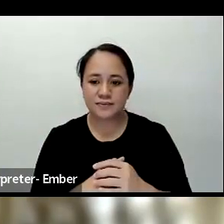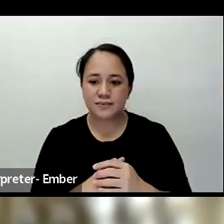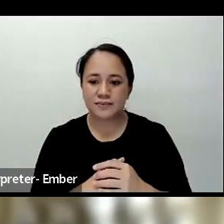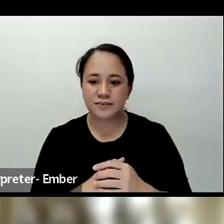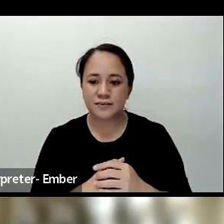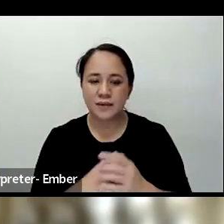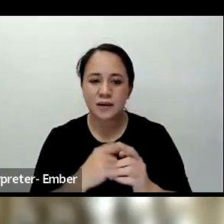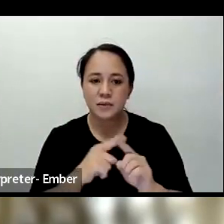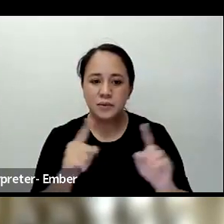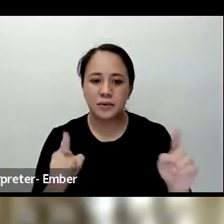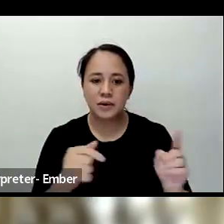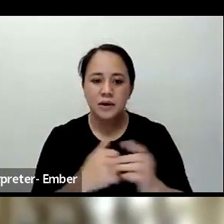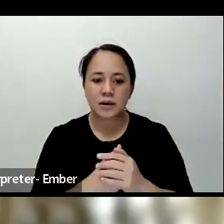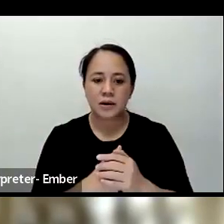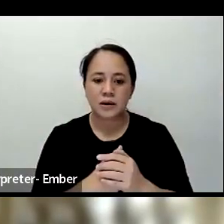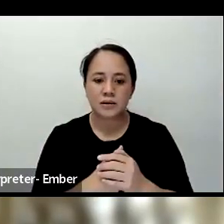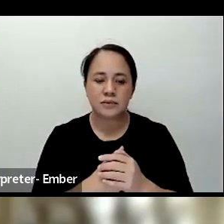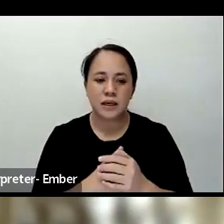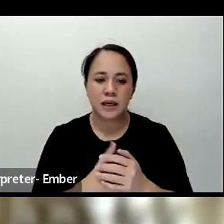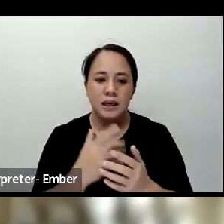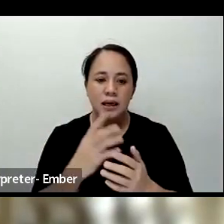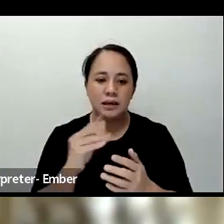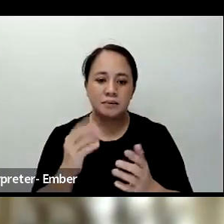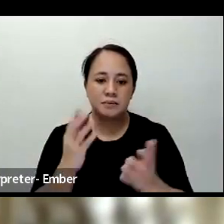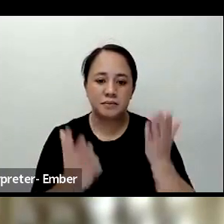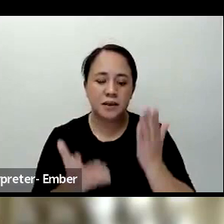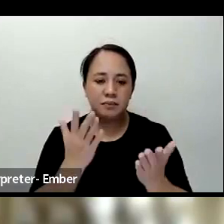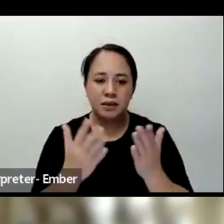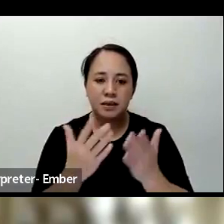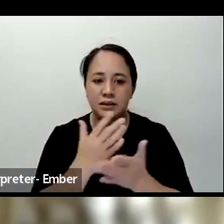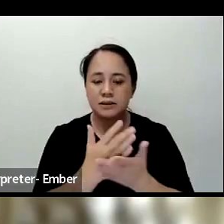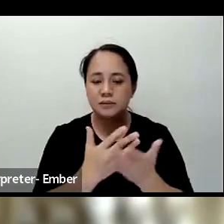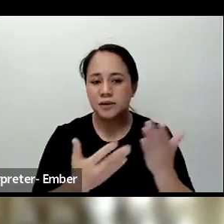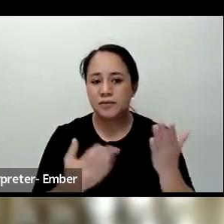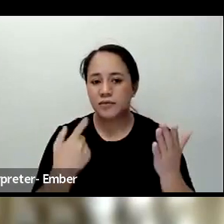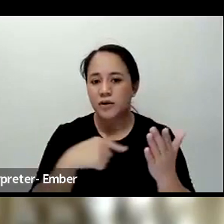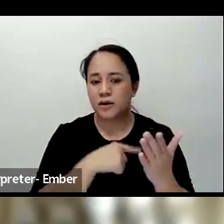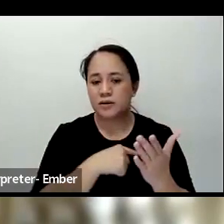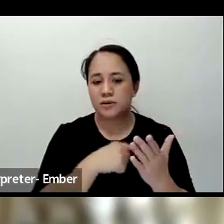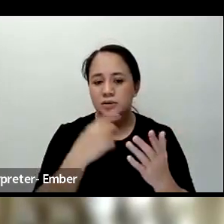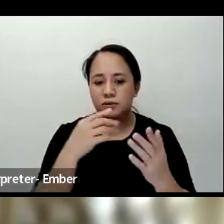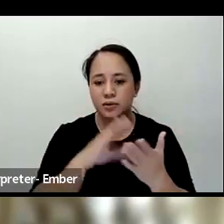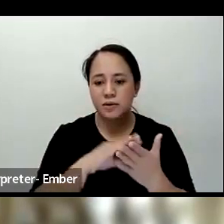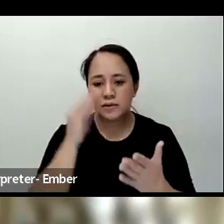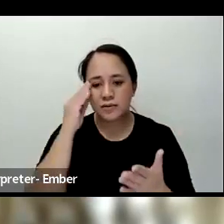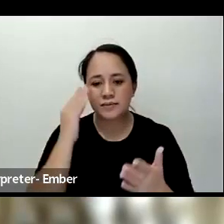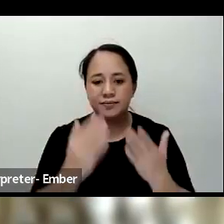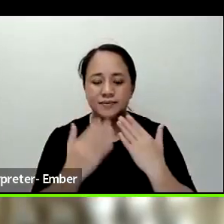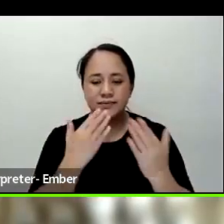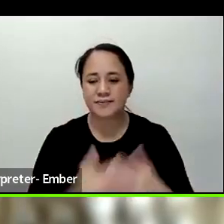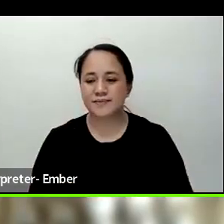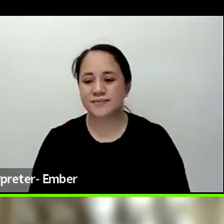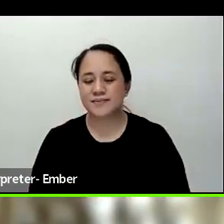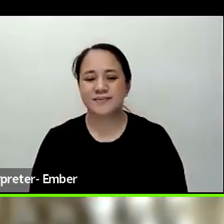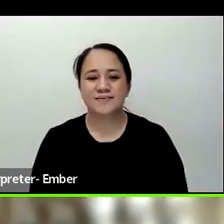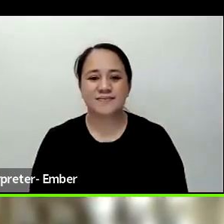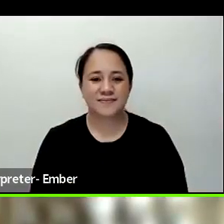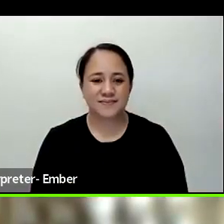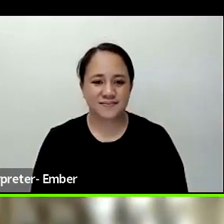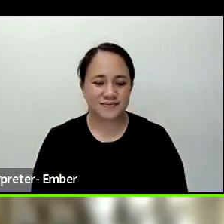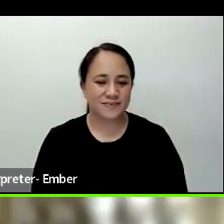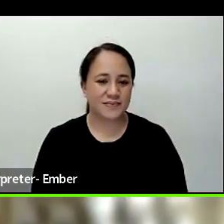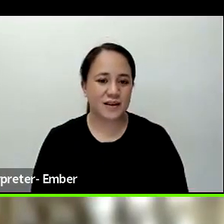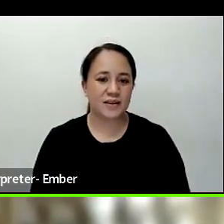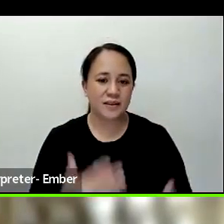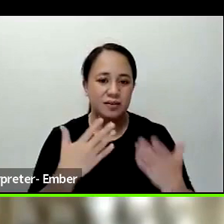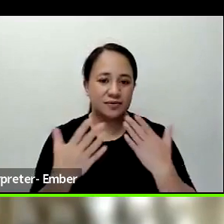development trajectory. And maybe that's something for us to learn from. Thank you very much, Professor Elma. Thank you very much. Thanks a